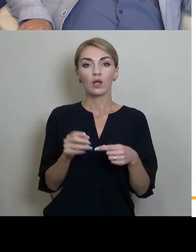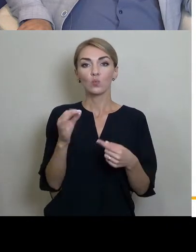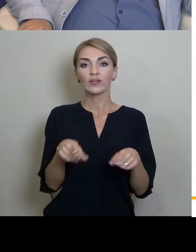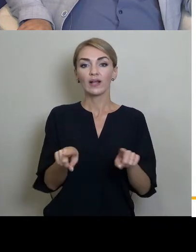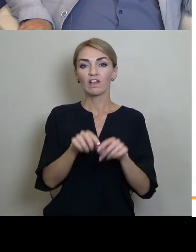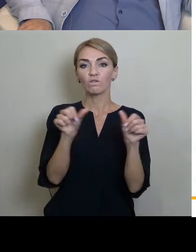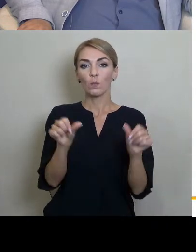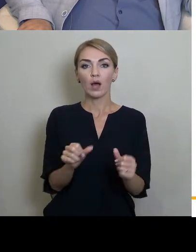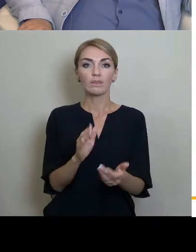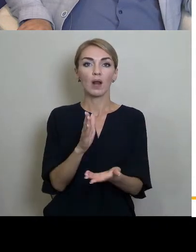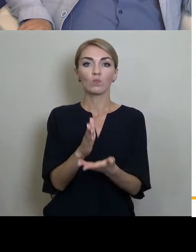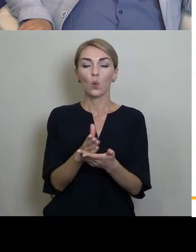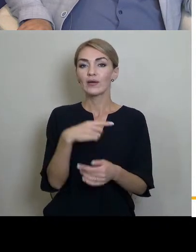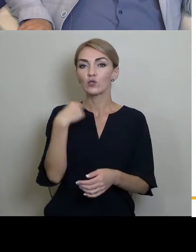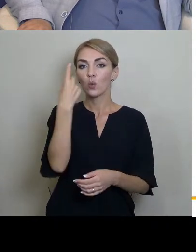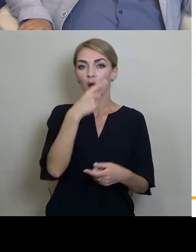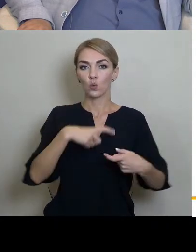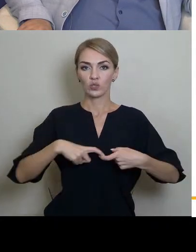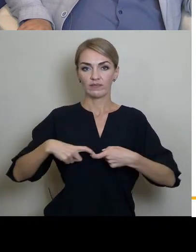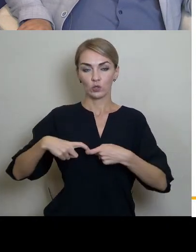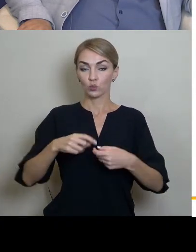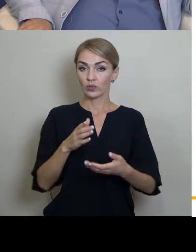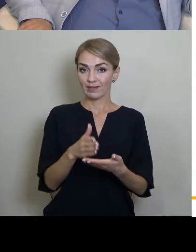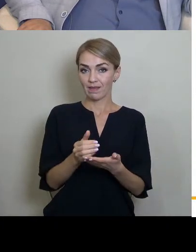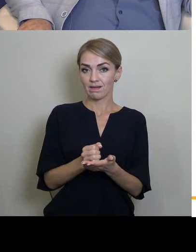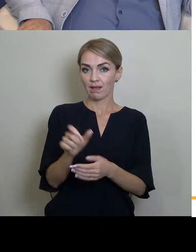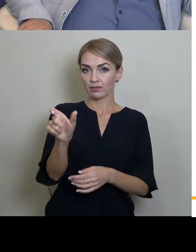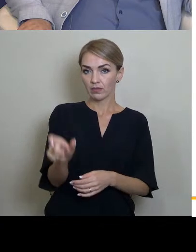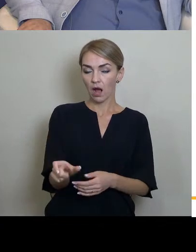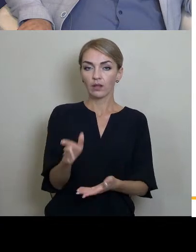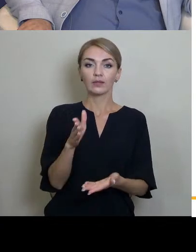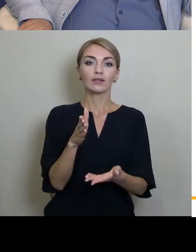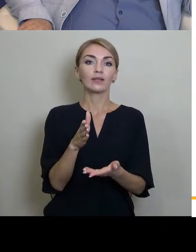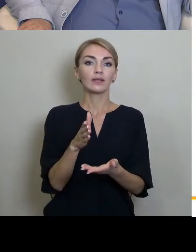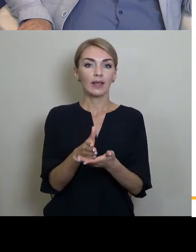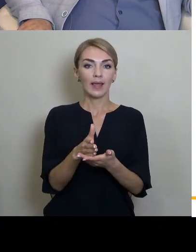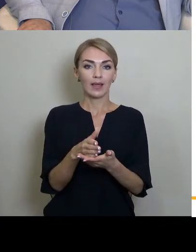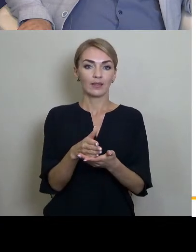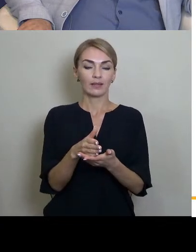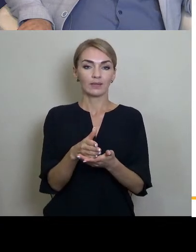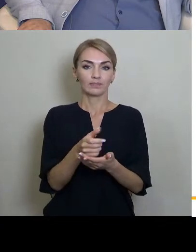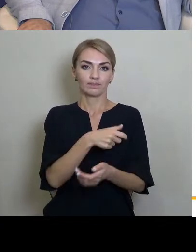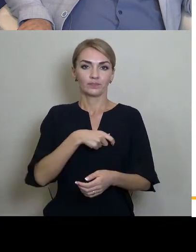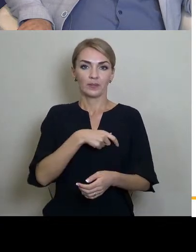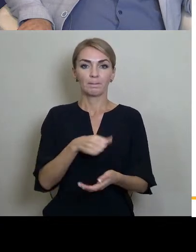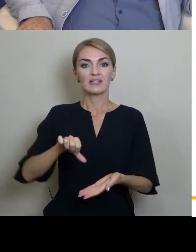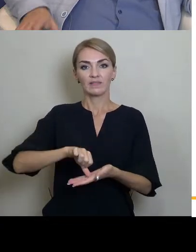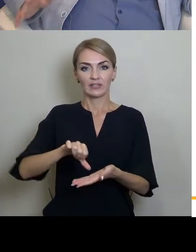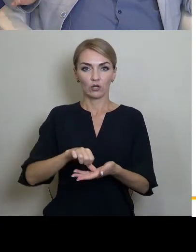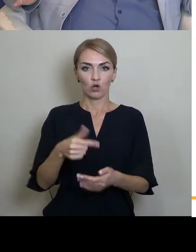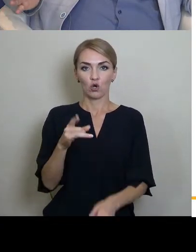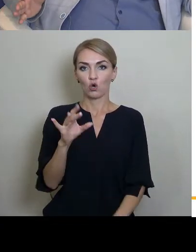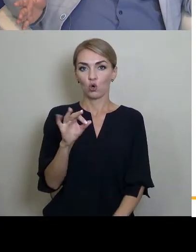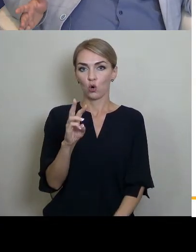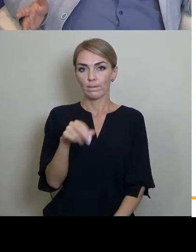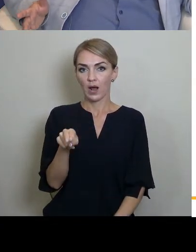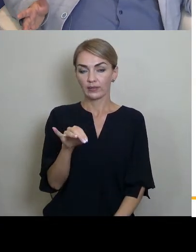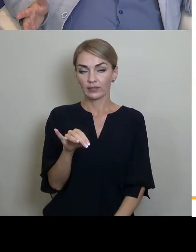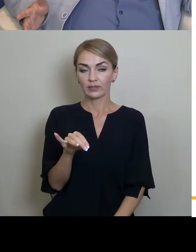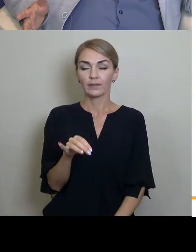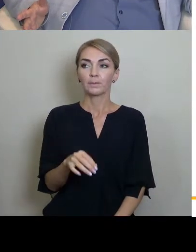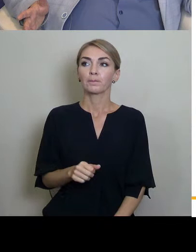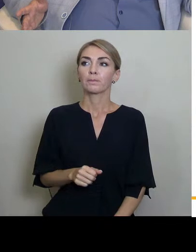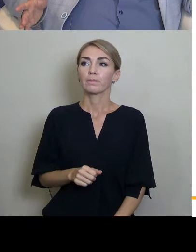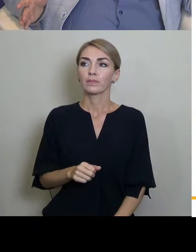TC, then we are talking about the candidate, and that's going to be the representative